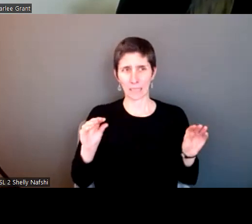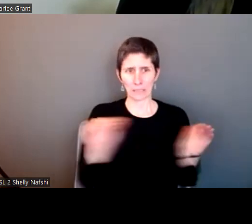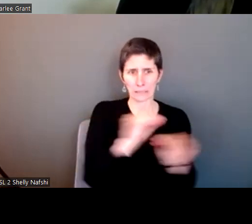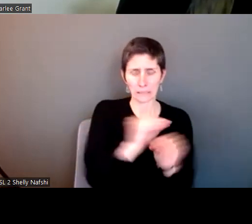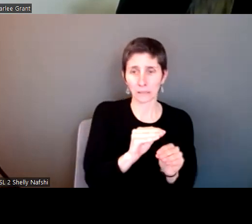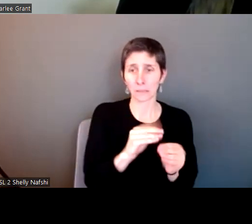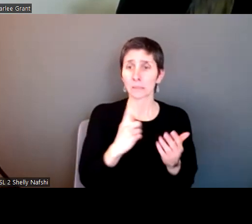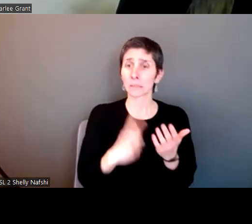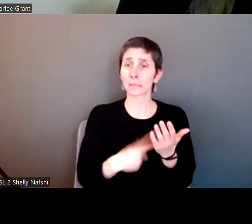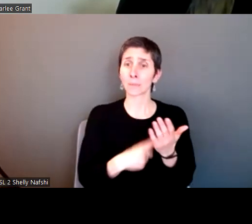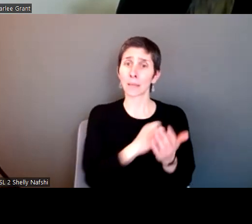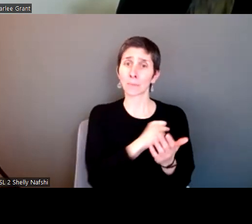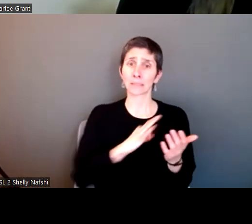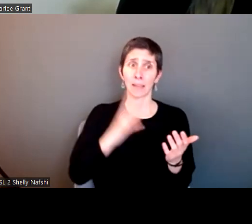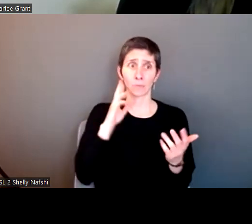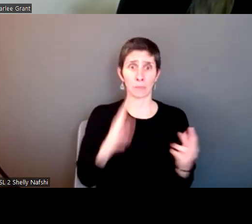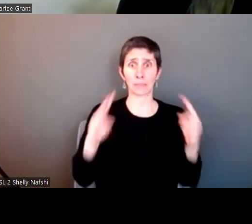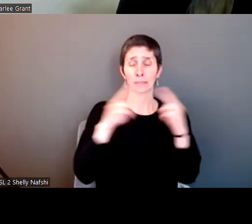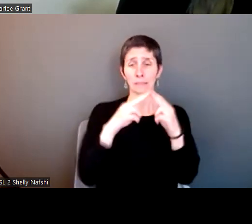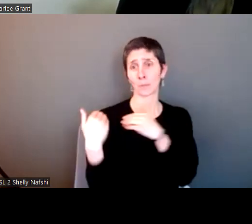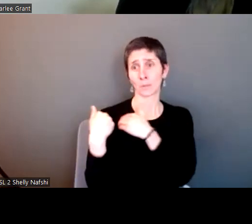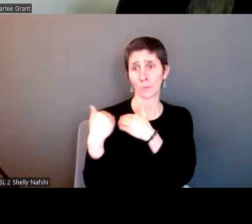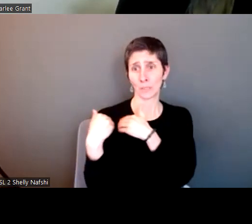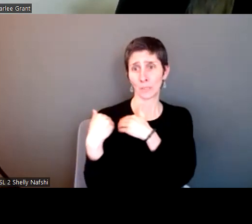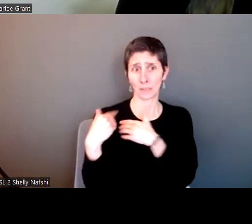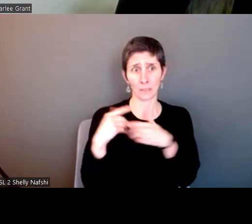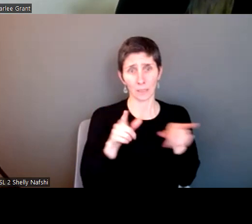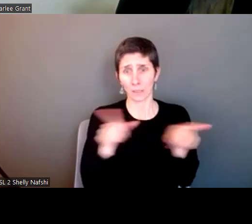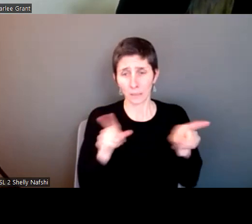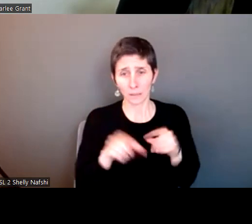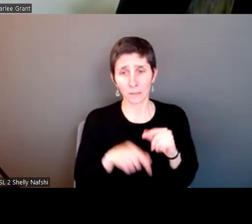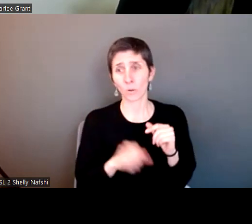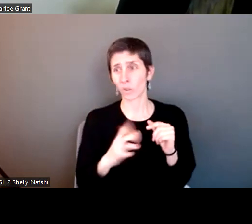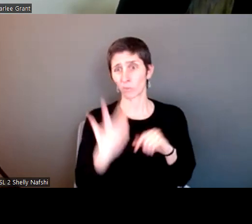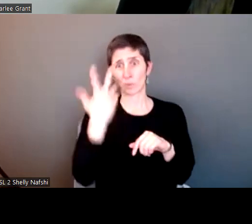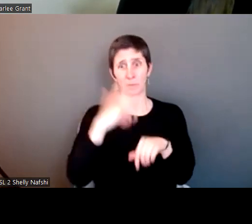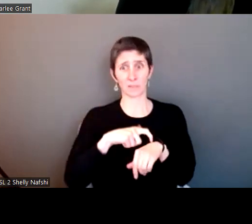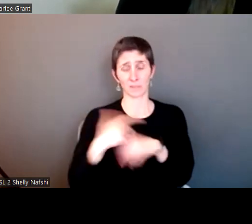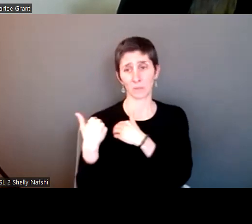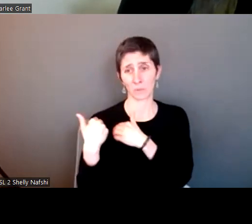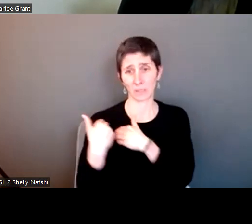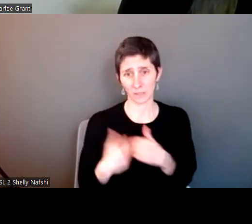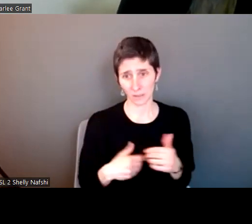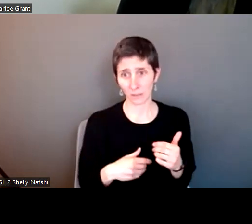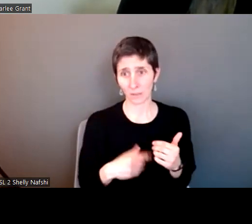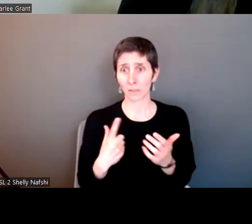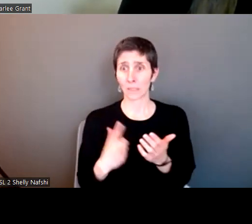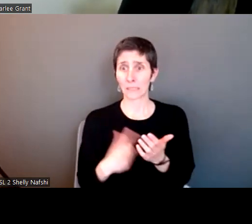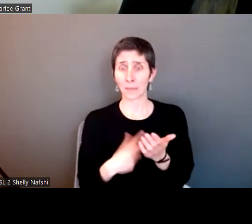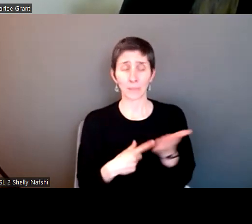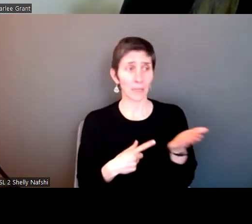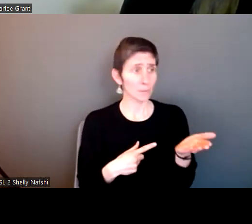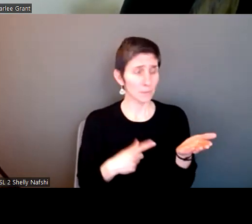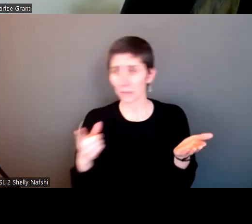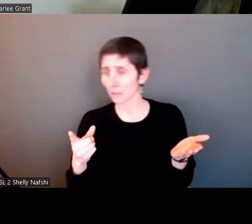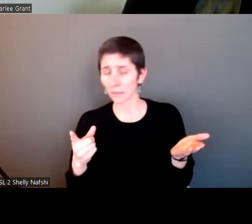are doubling staff or tripling staff in certain situations. And sometimes when the shelter doesn't seem to need the high